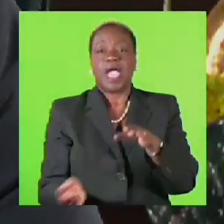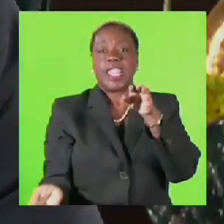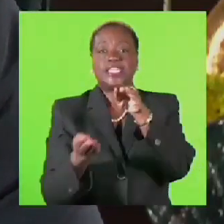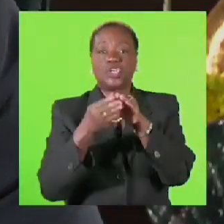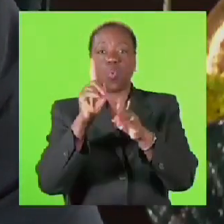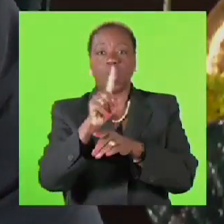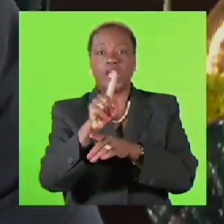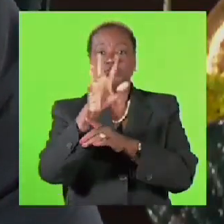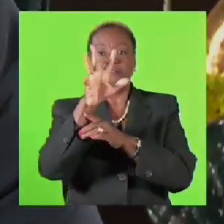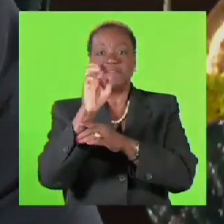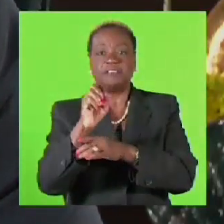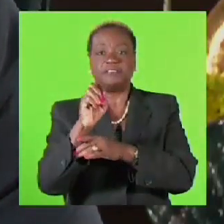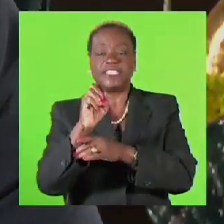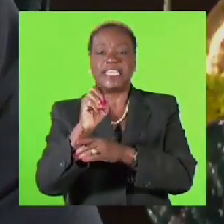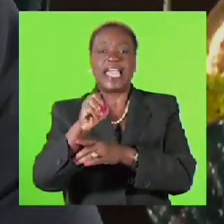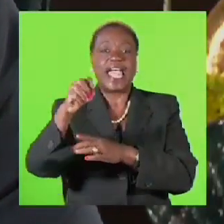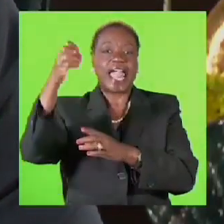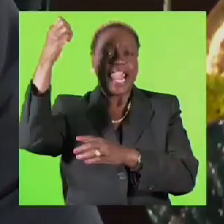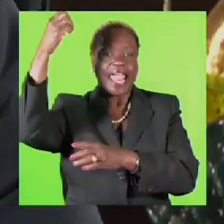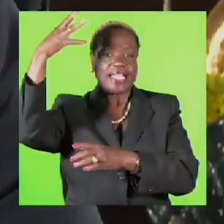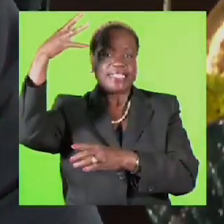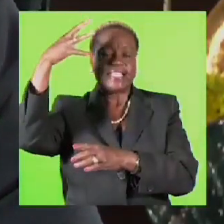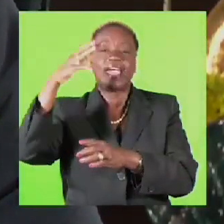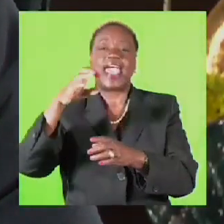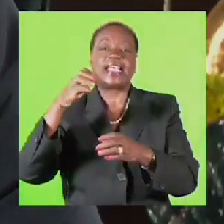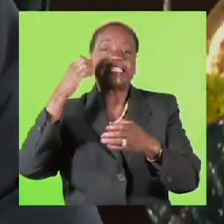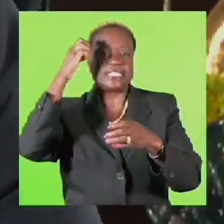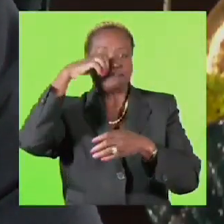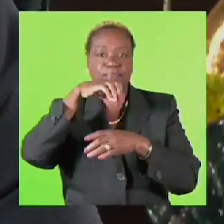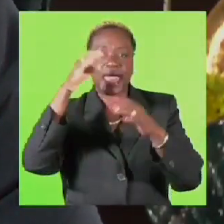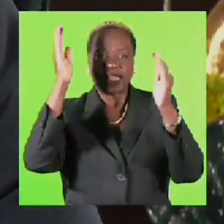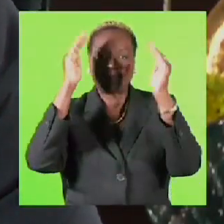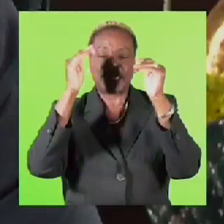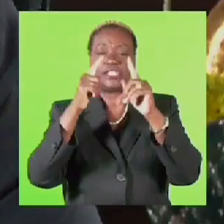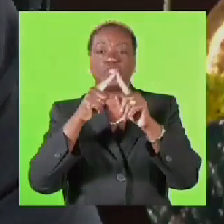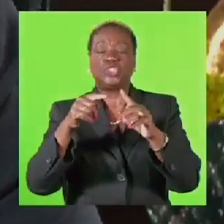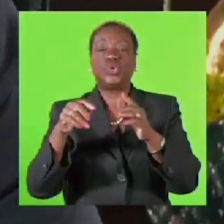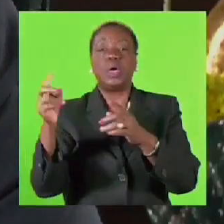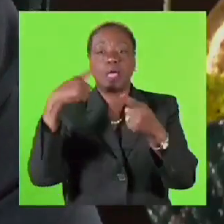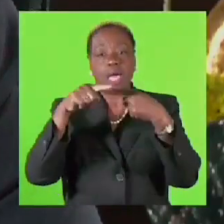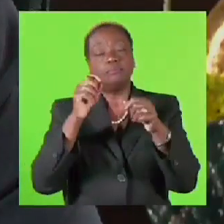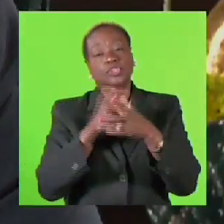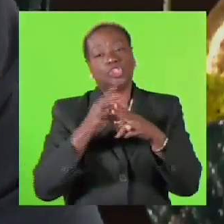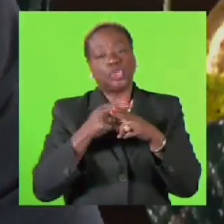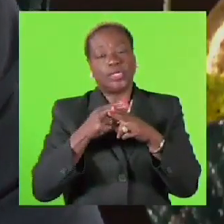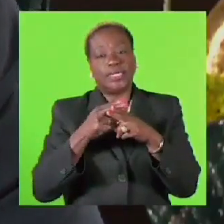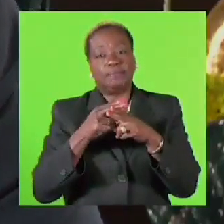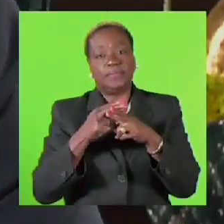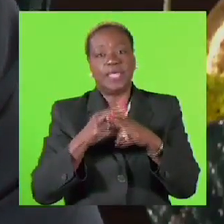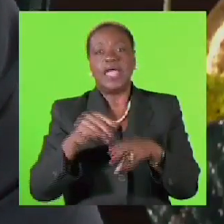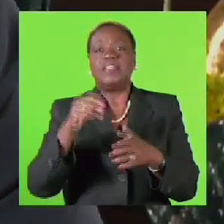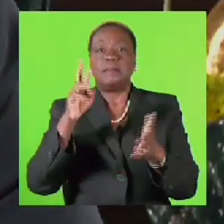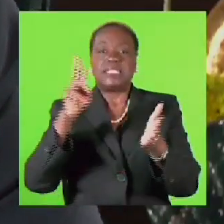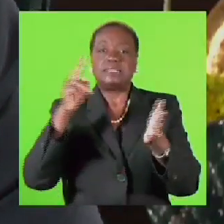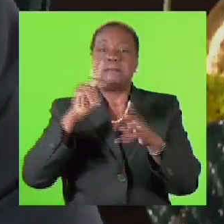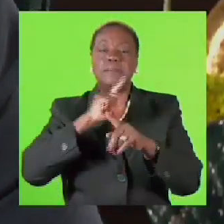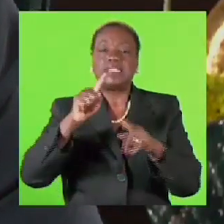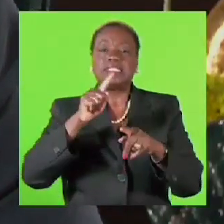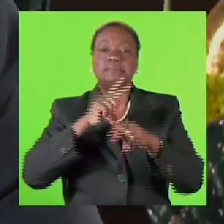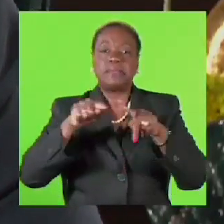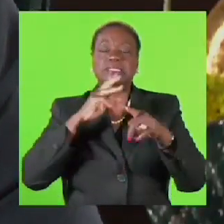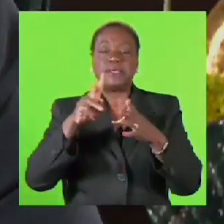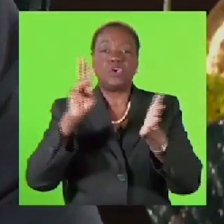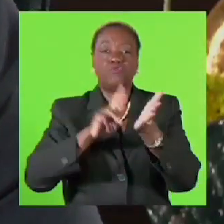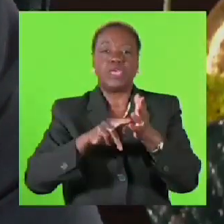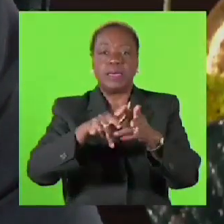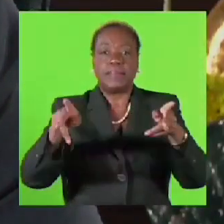An additional 150 solar lights are expected to arrive shortly. They are to be placed in